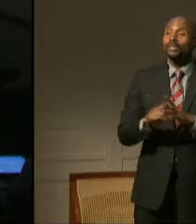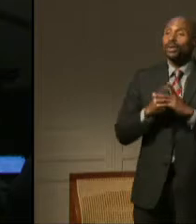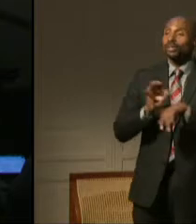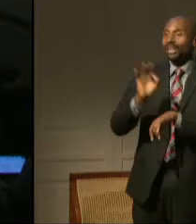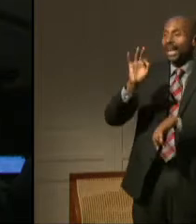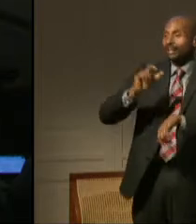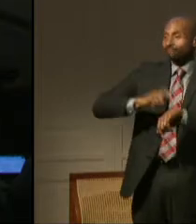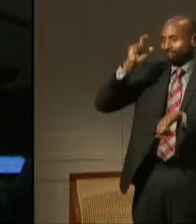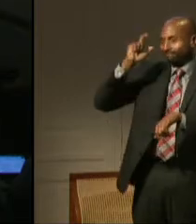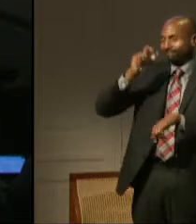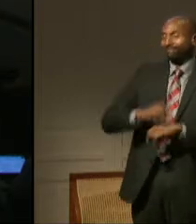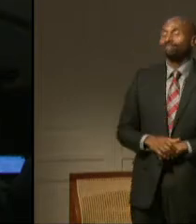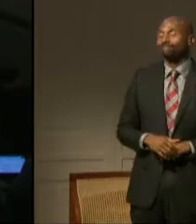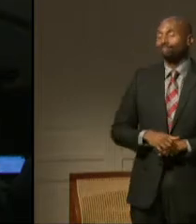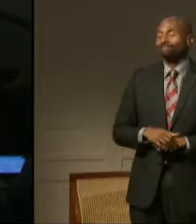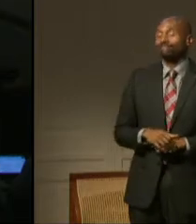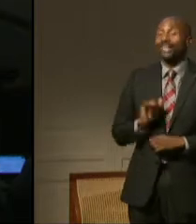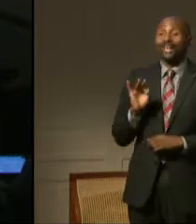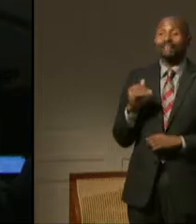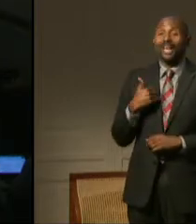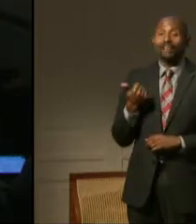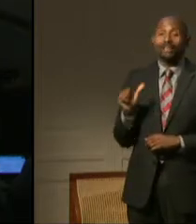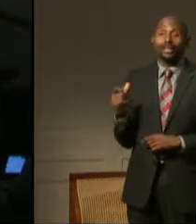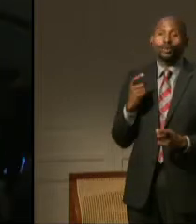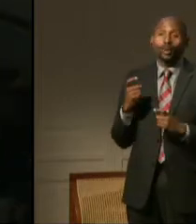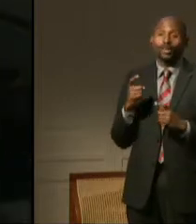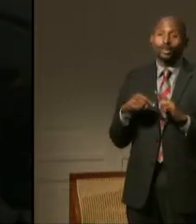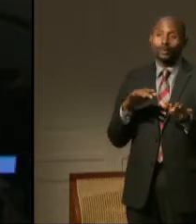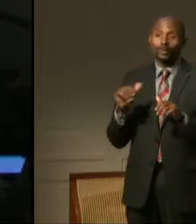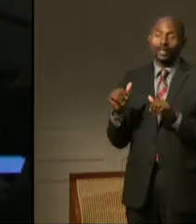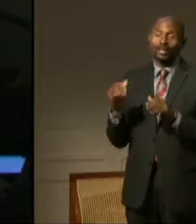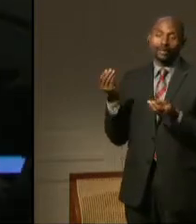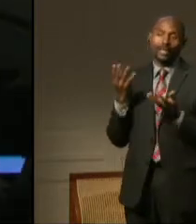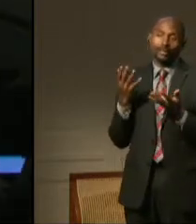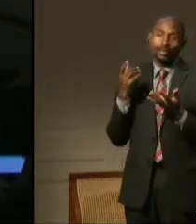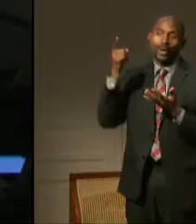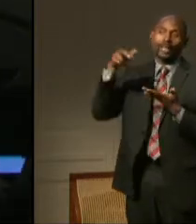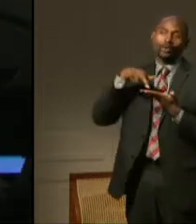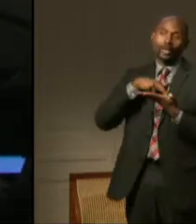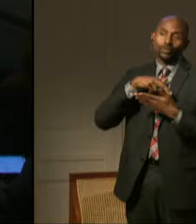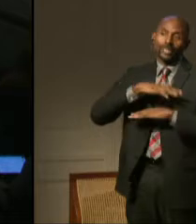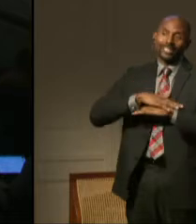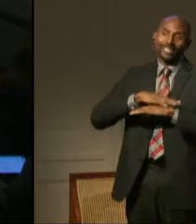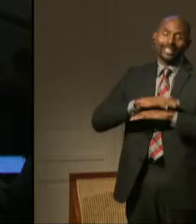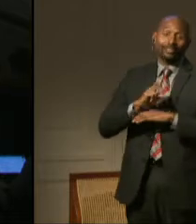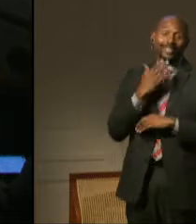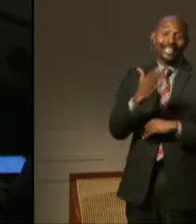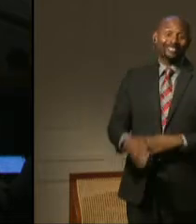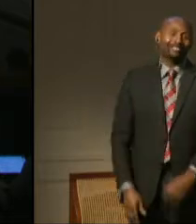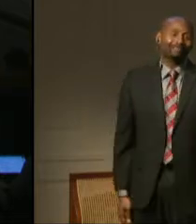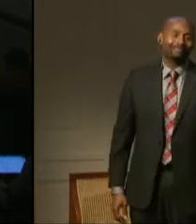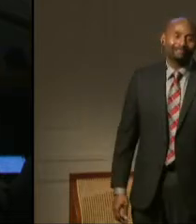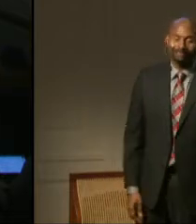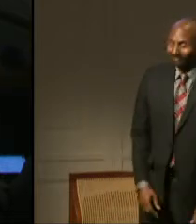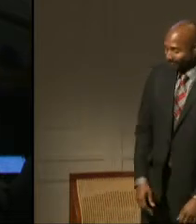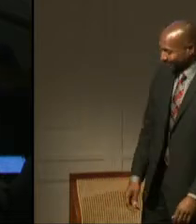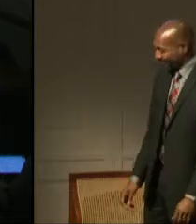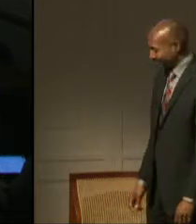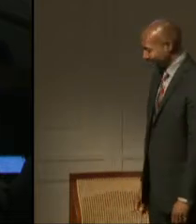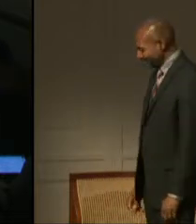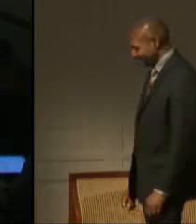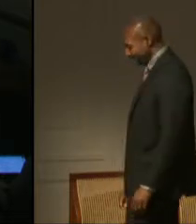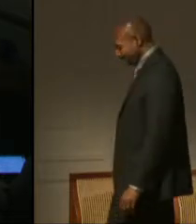sharp. And if you have any questions on your way out, please let us know at the registration desk. Thank you.